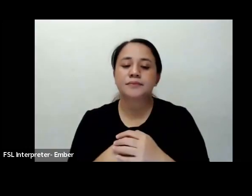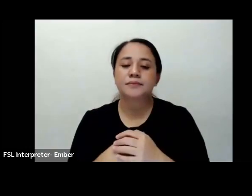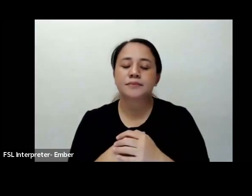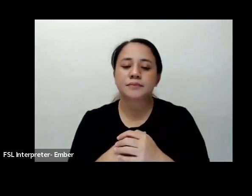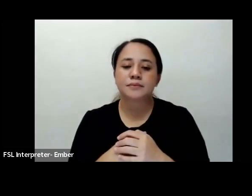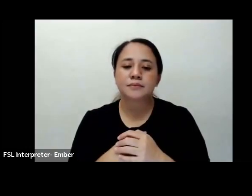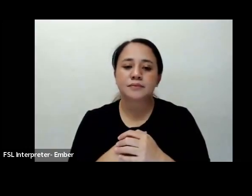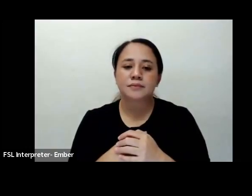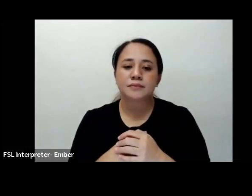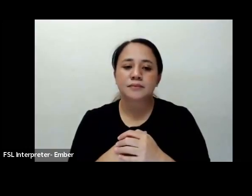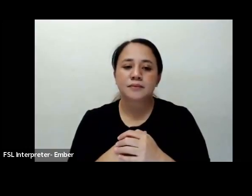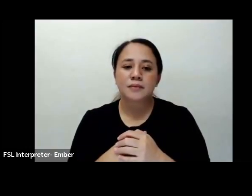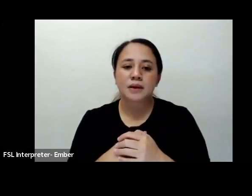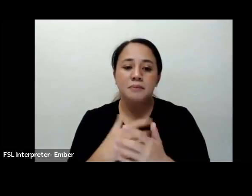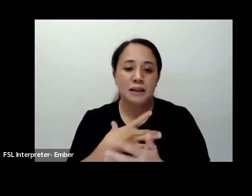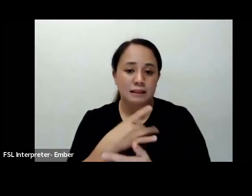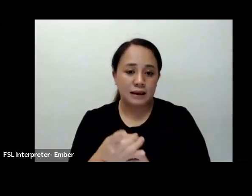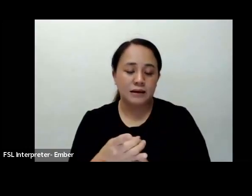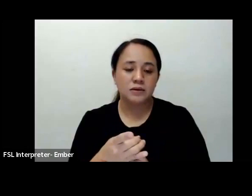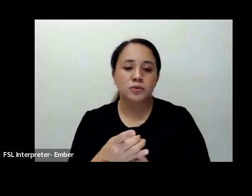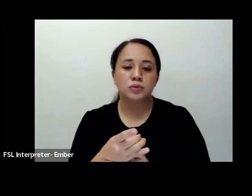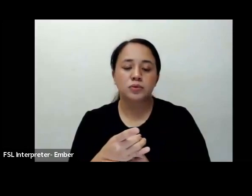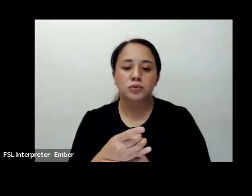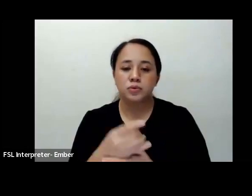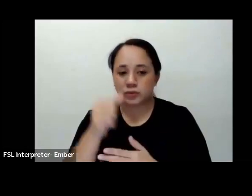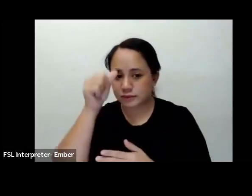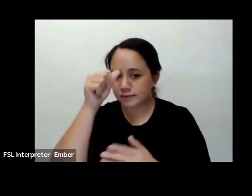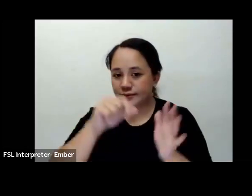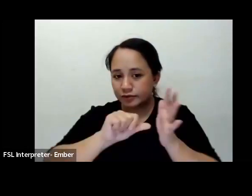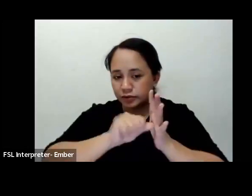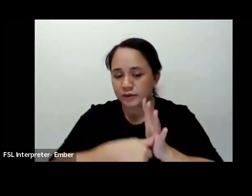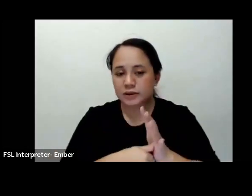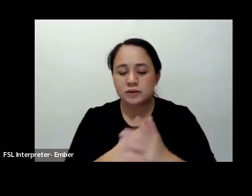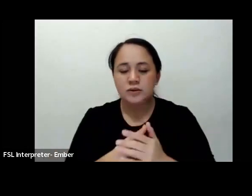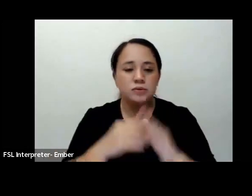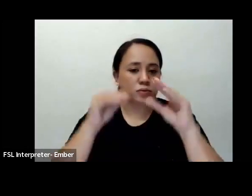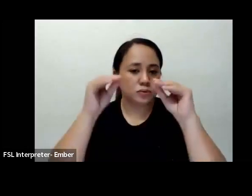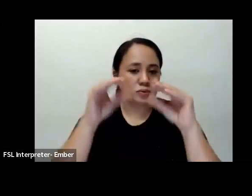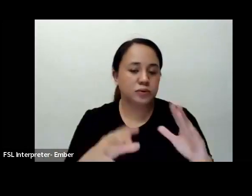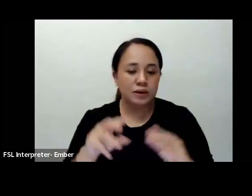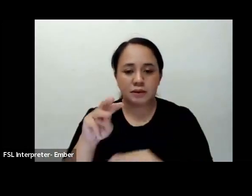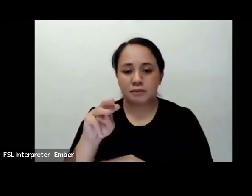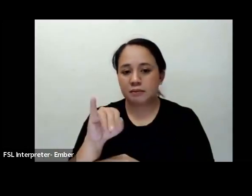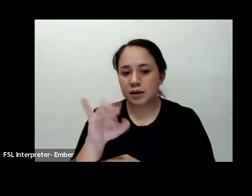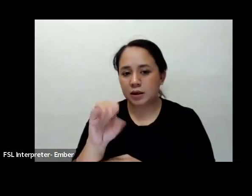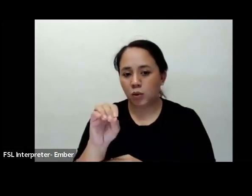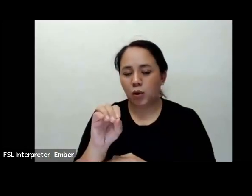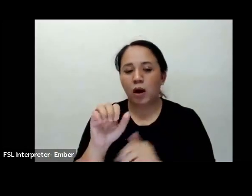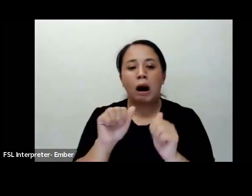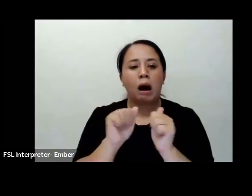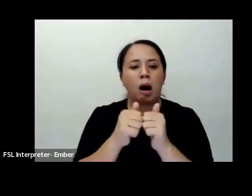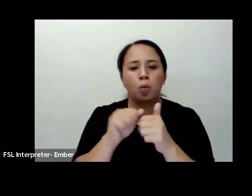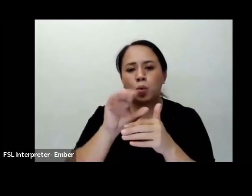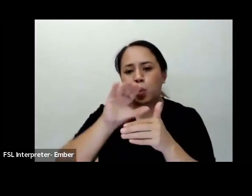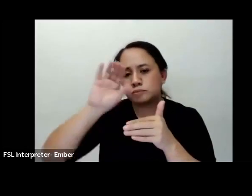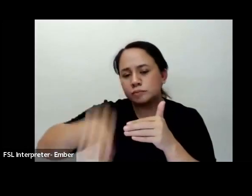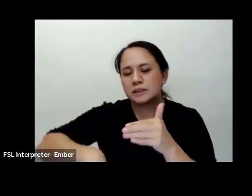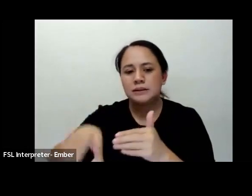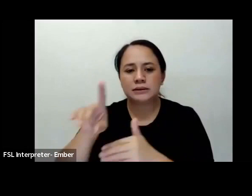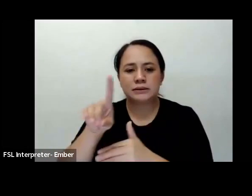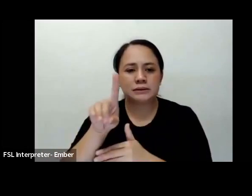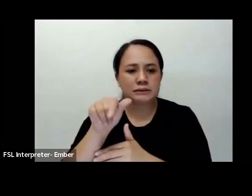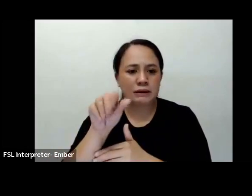and I'd like to take note also on what Professor Mika was saying. How complete is this data coming out